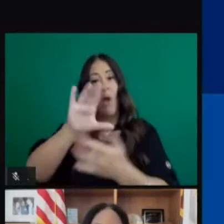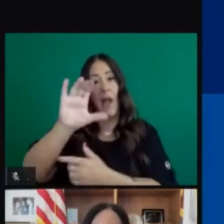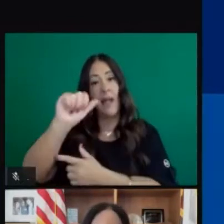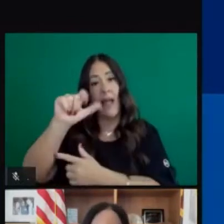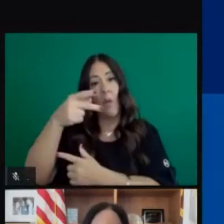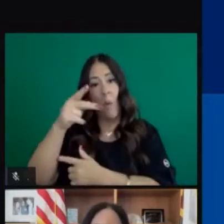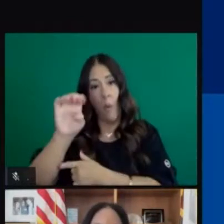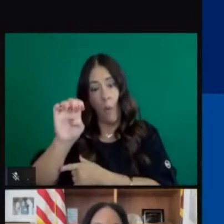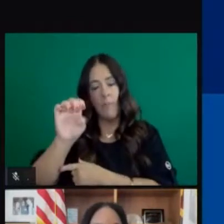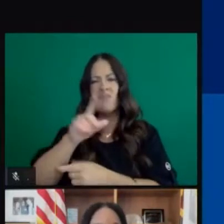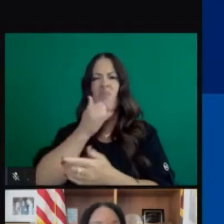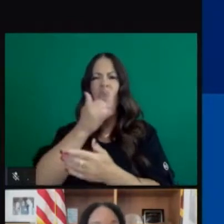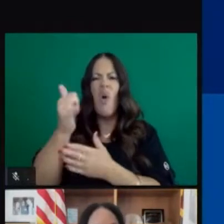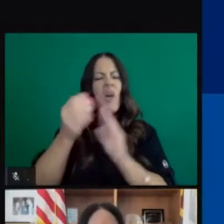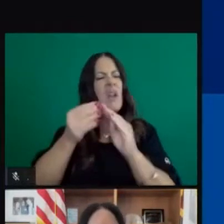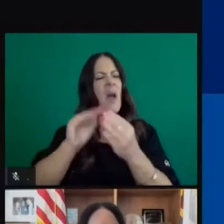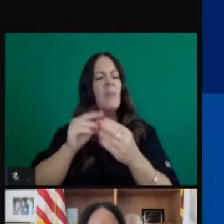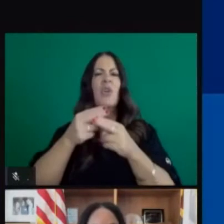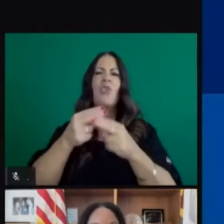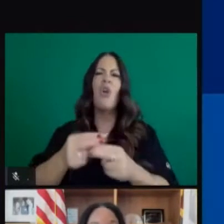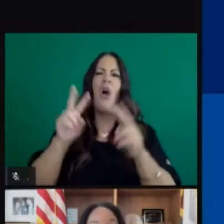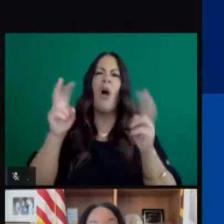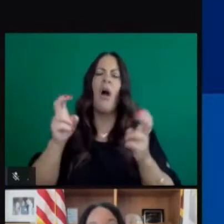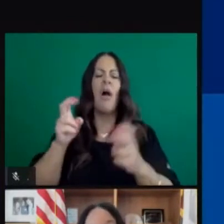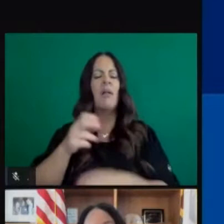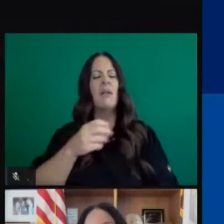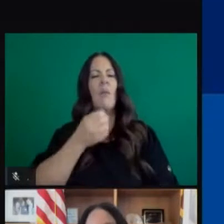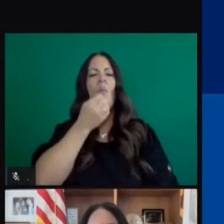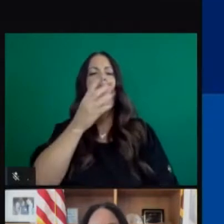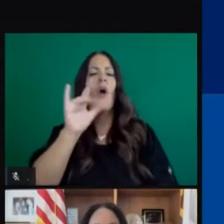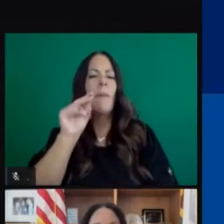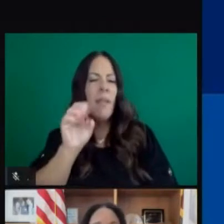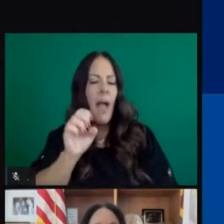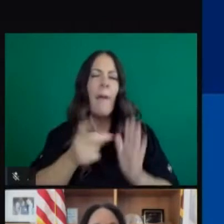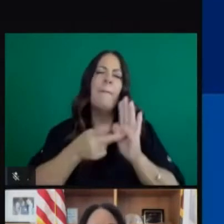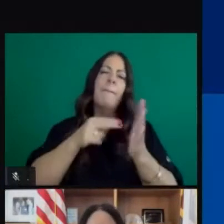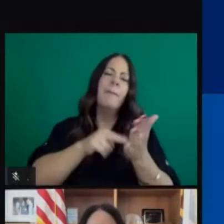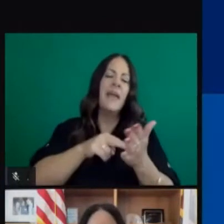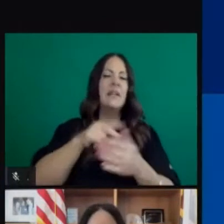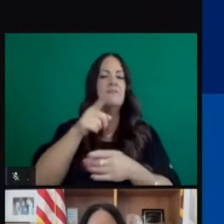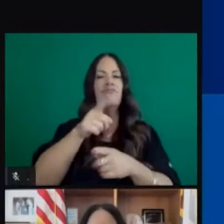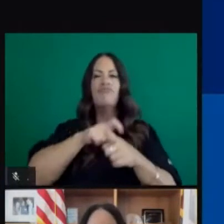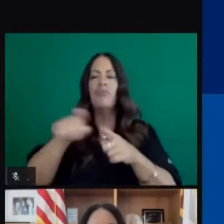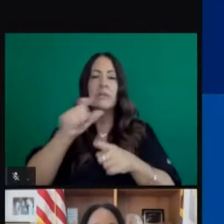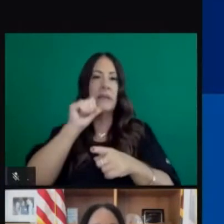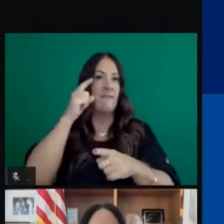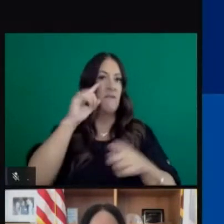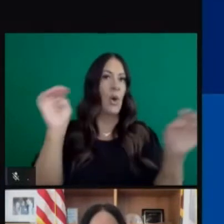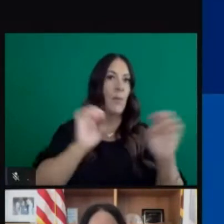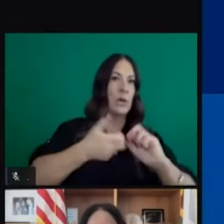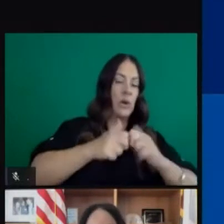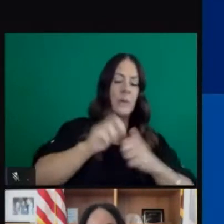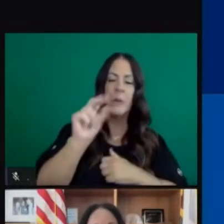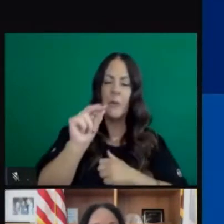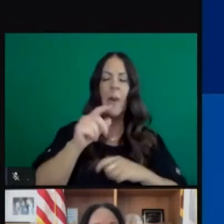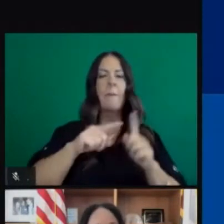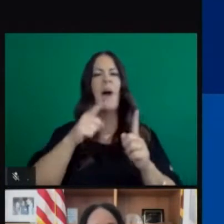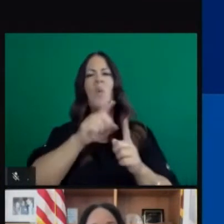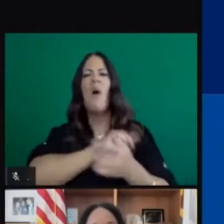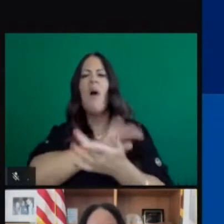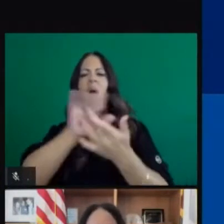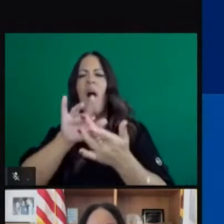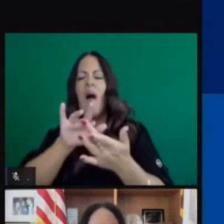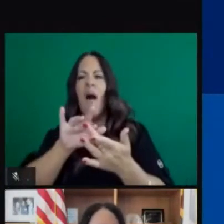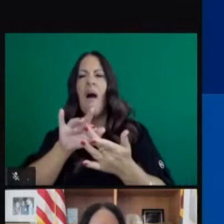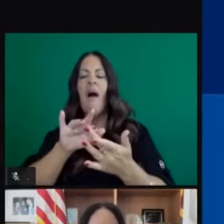telephone warm line, which is not a crisis line, but it's answered by people who have lived through stressful situations and